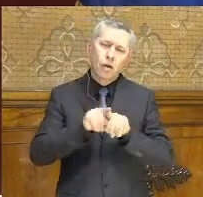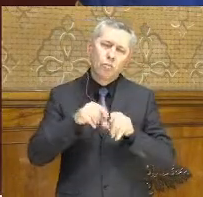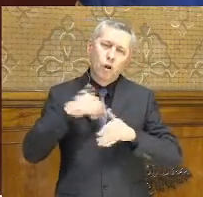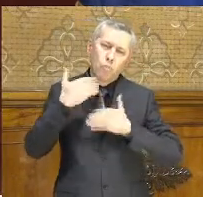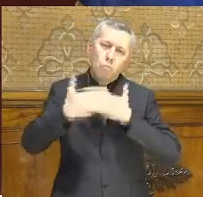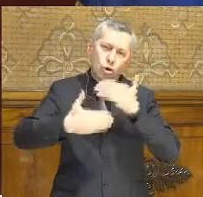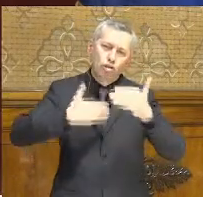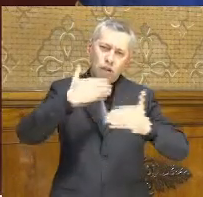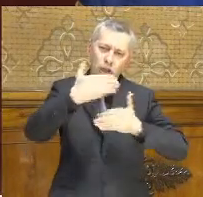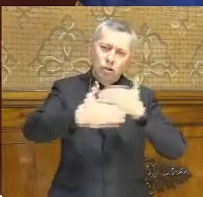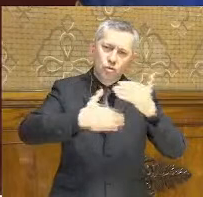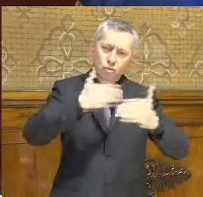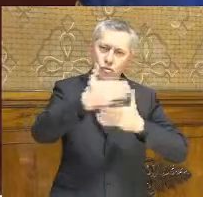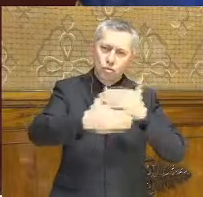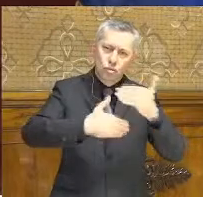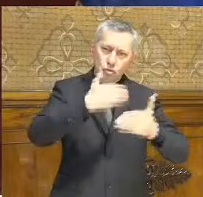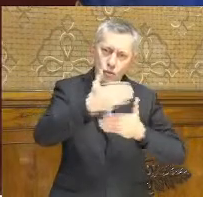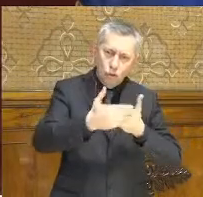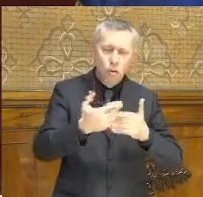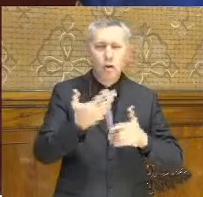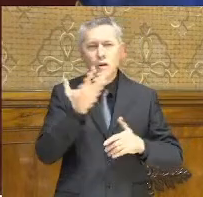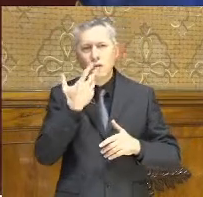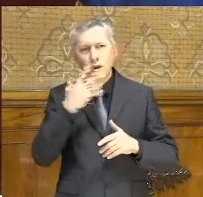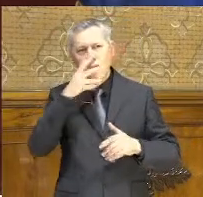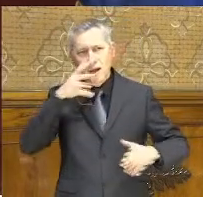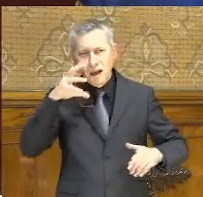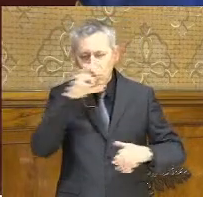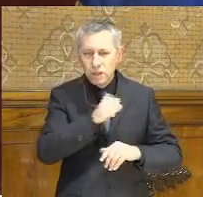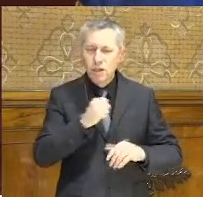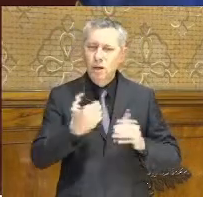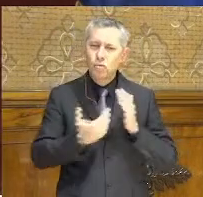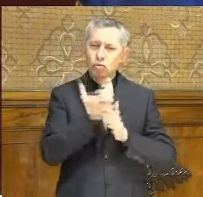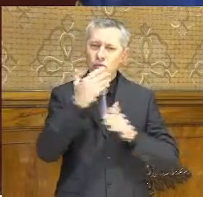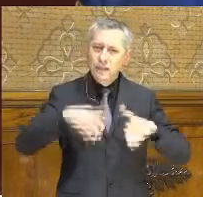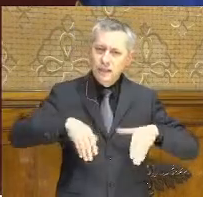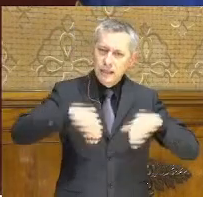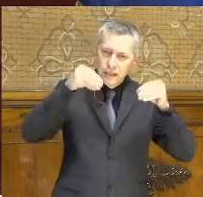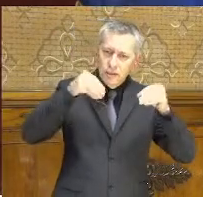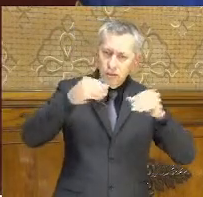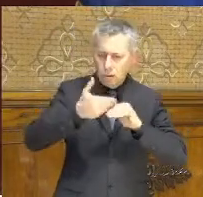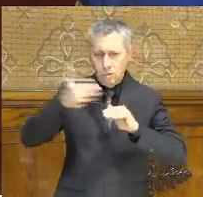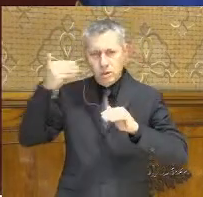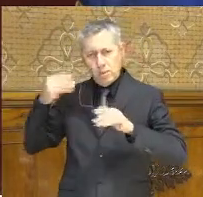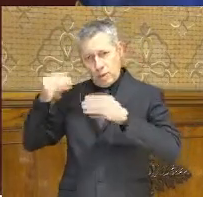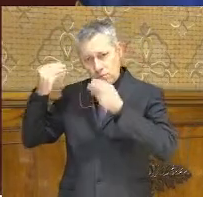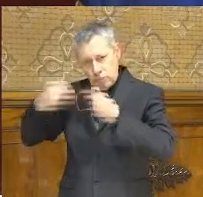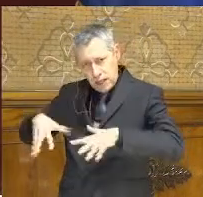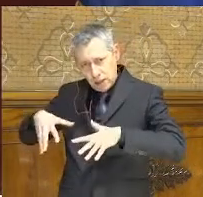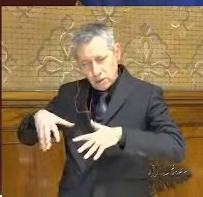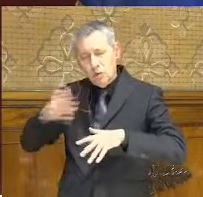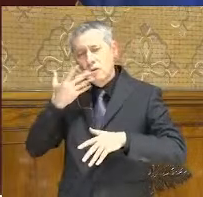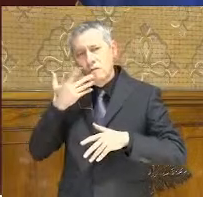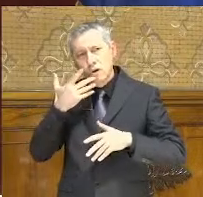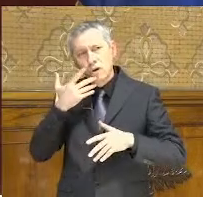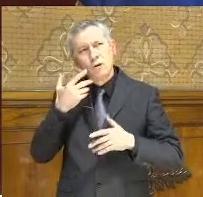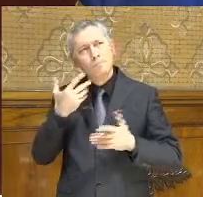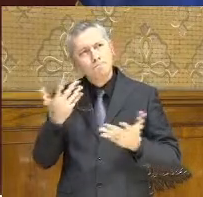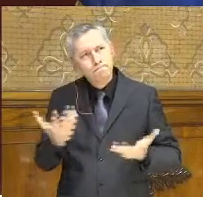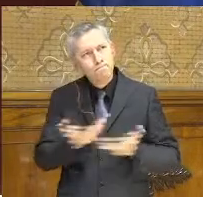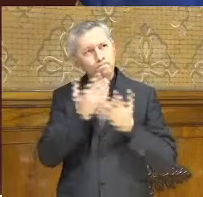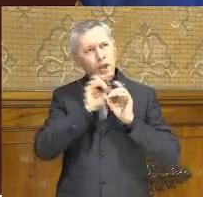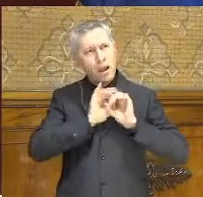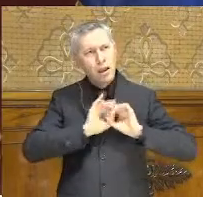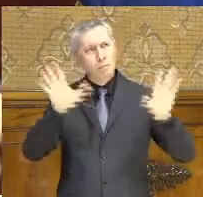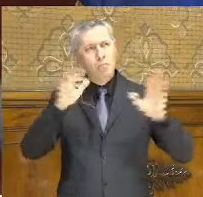from the loss what the new beginning of freedom would be, what the next action would be.